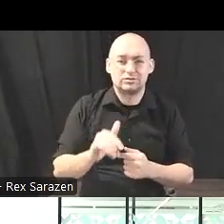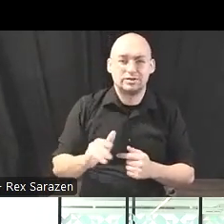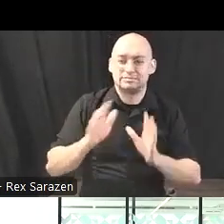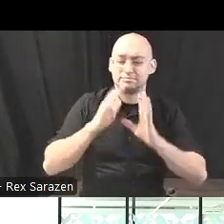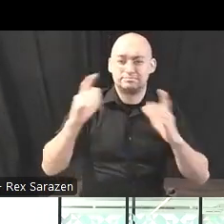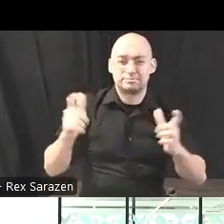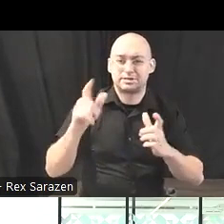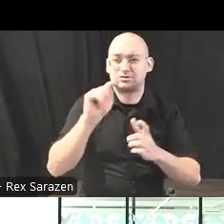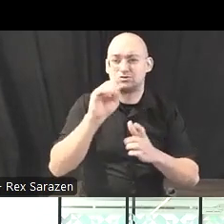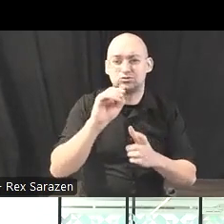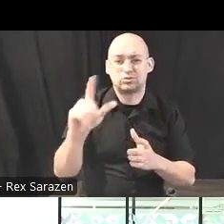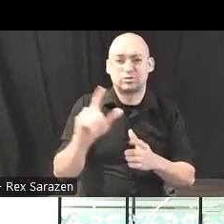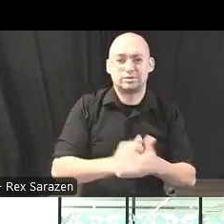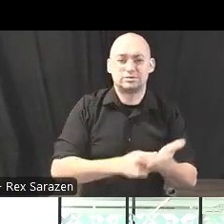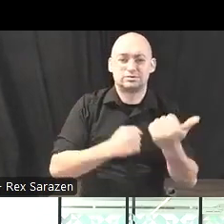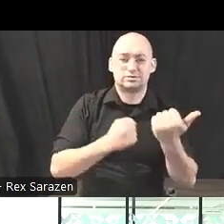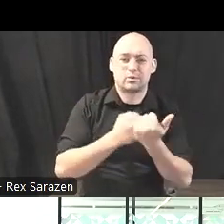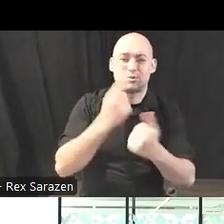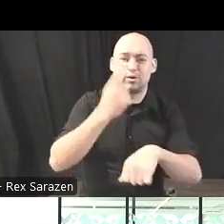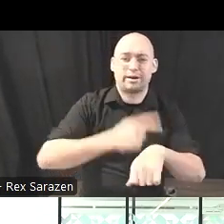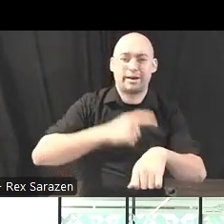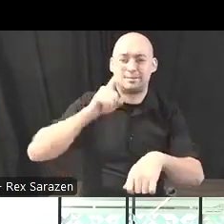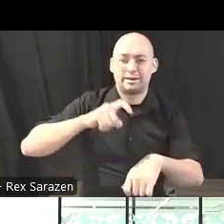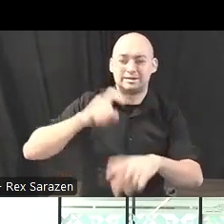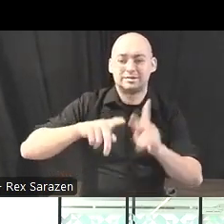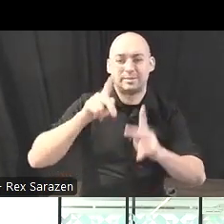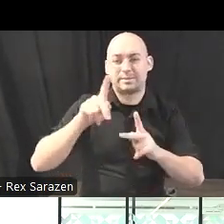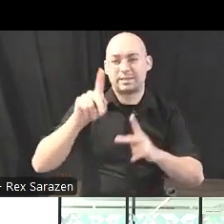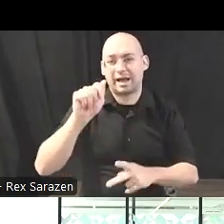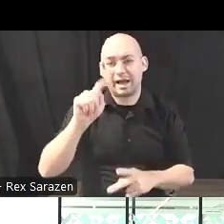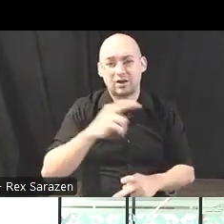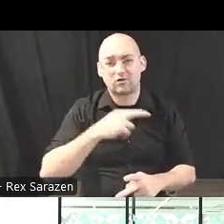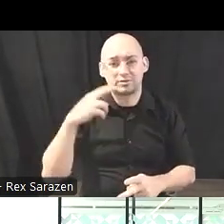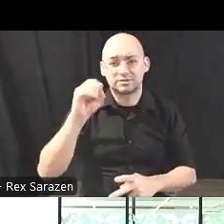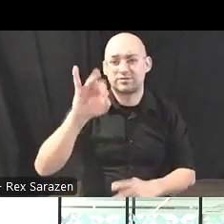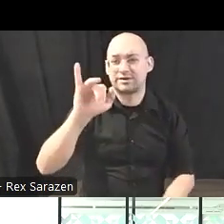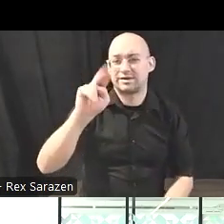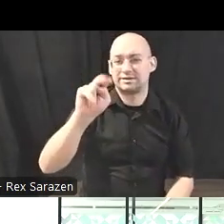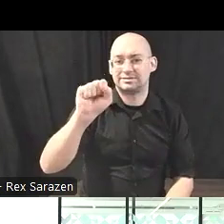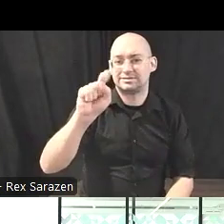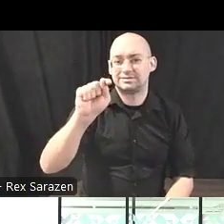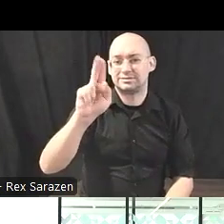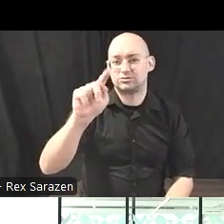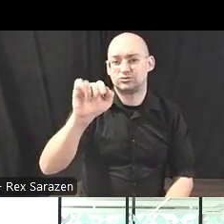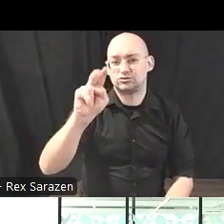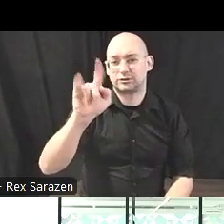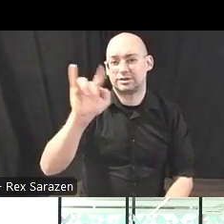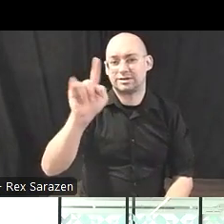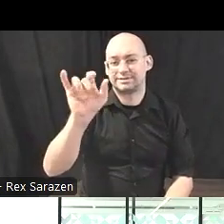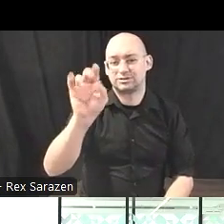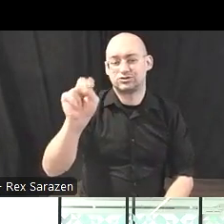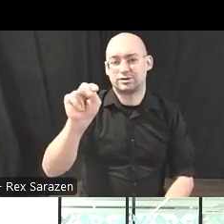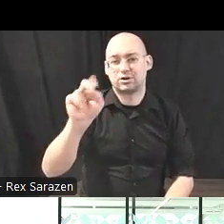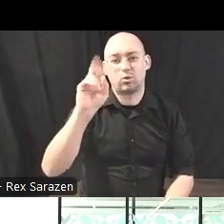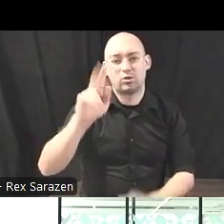to support the one-time needs of people who are either at risk of institutionalization or who are trying to transition back to the community,